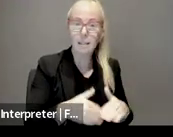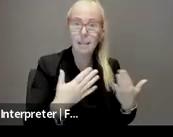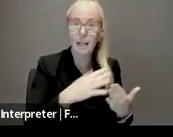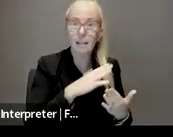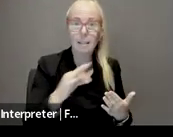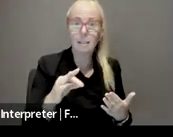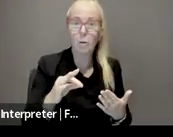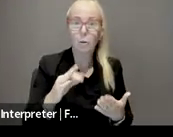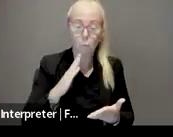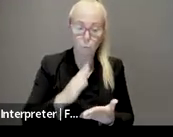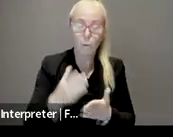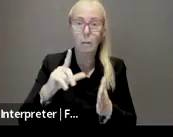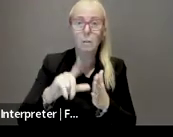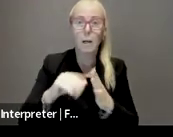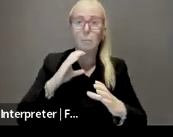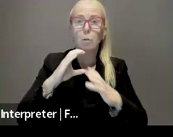or updates.